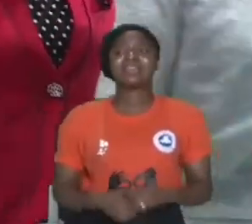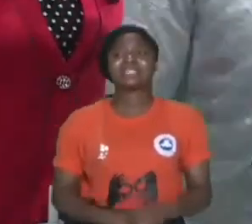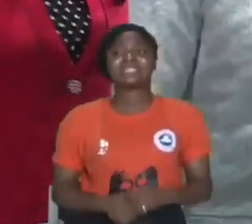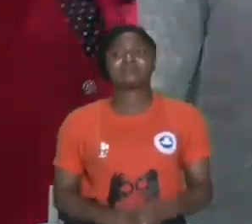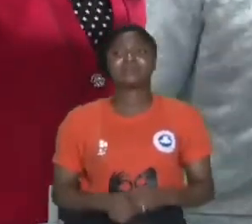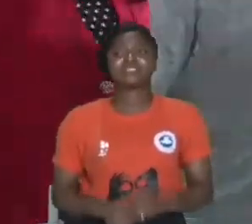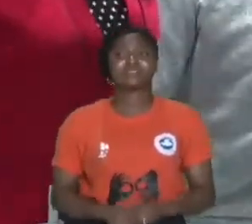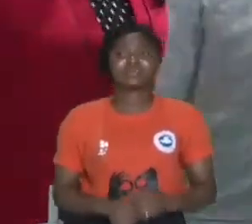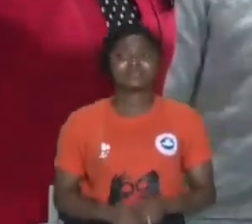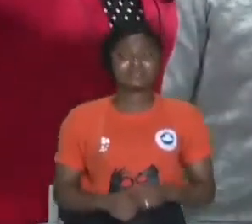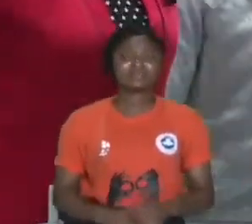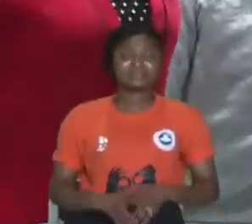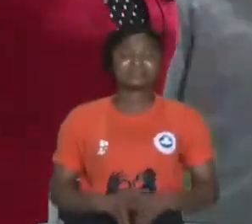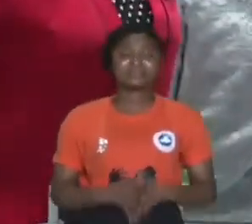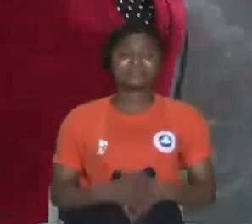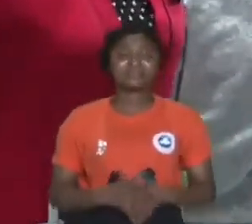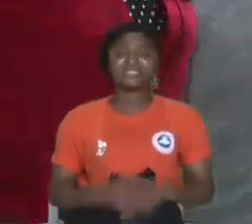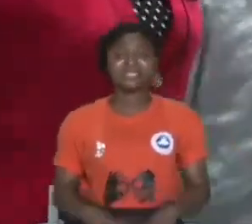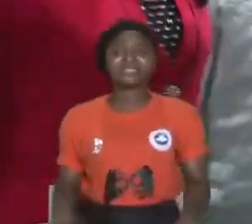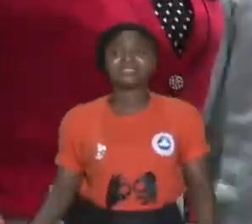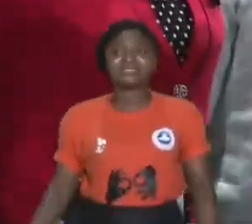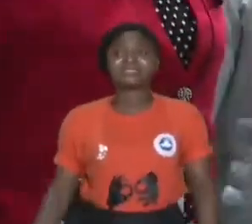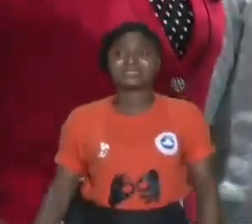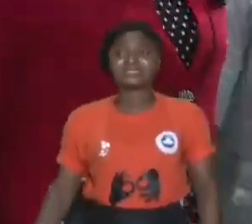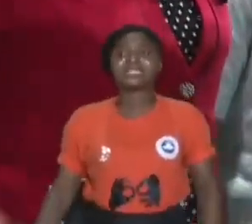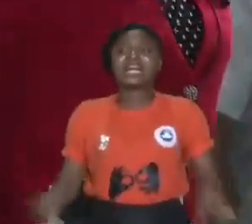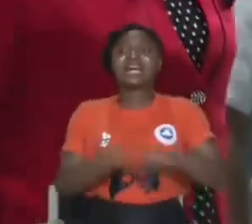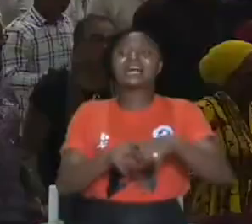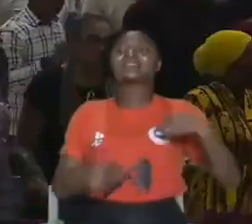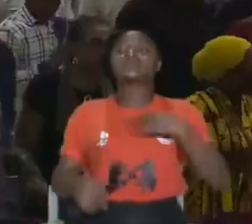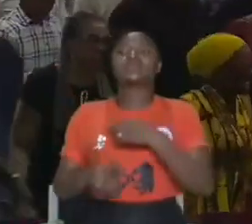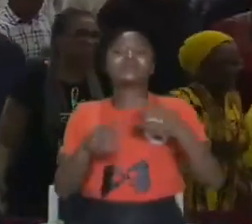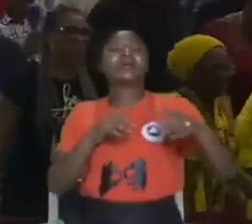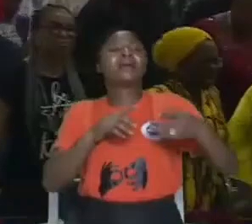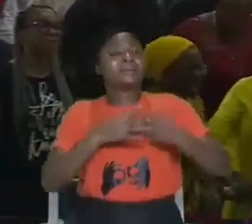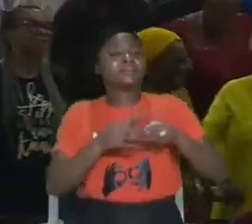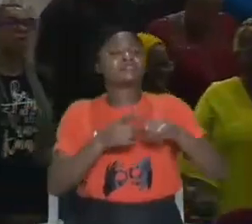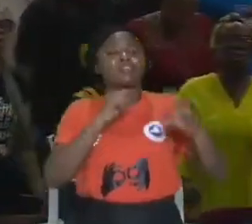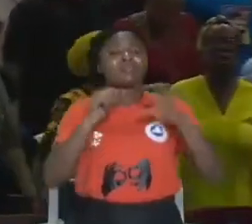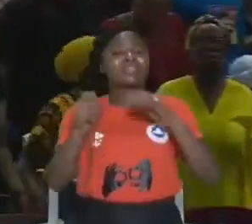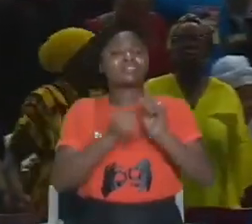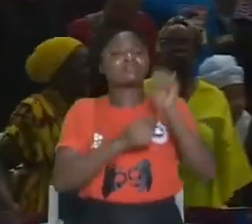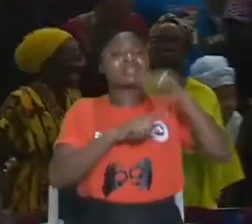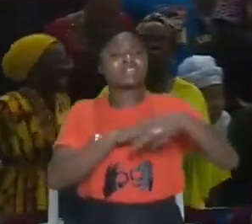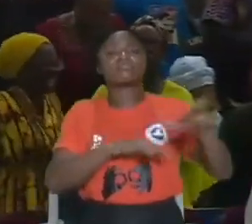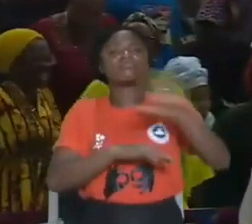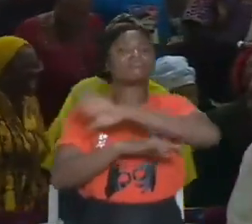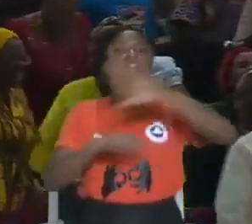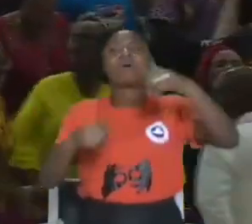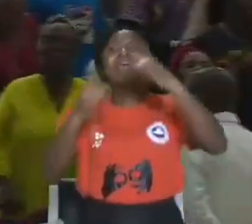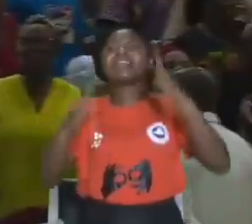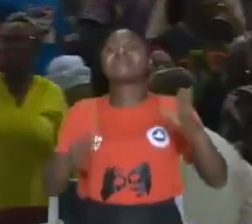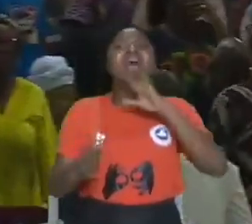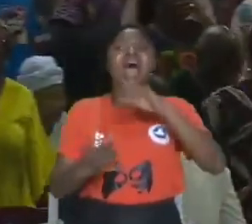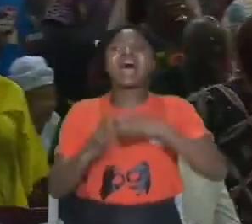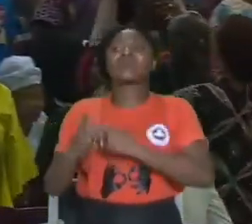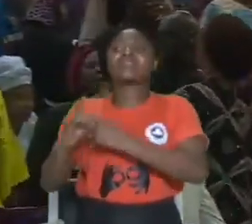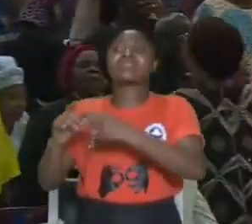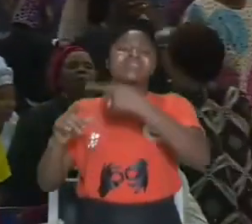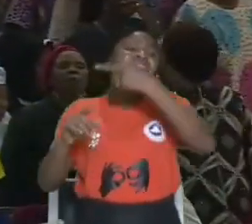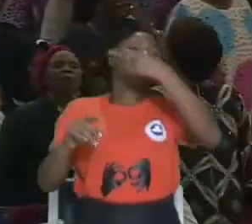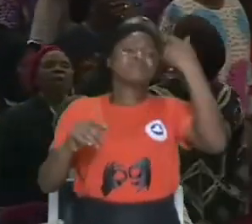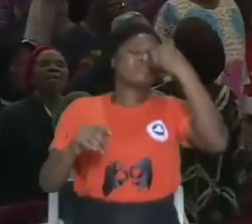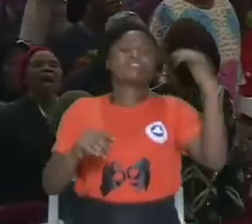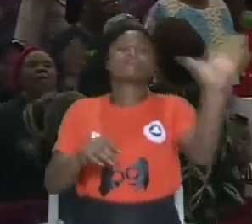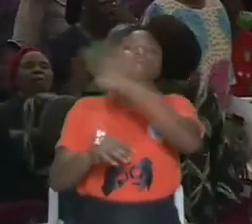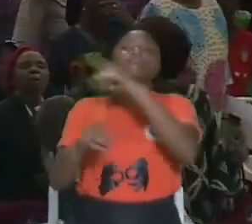Remo boboya takaniata. As you begin to communicate tonight, your enemies are running because your words are carrying